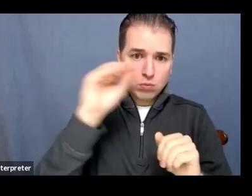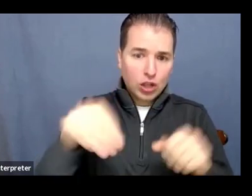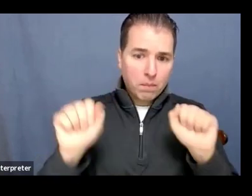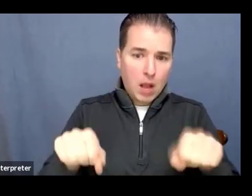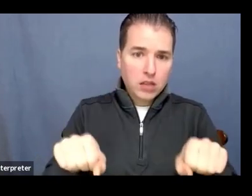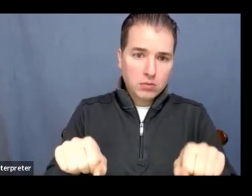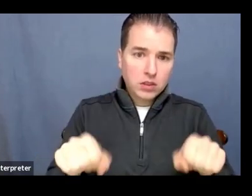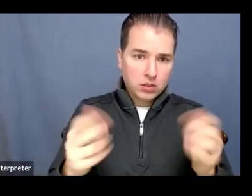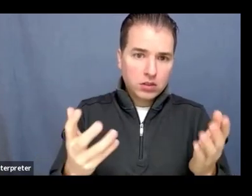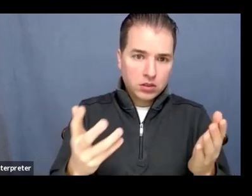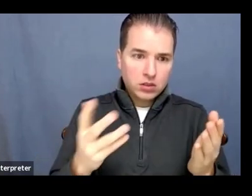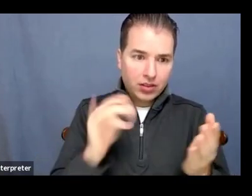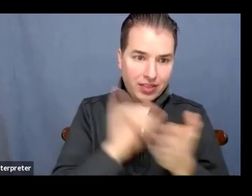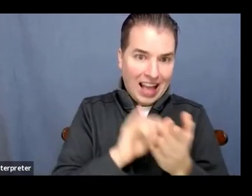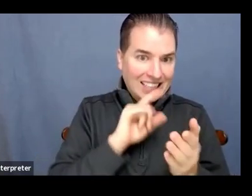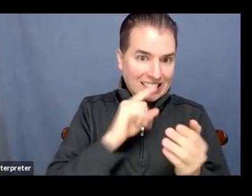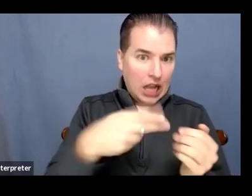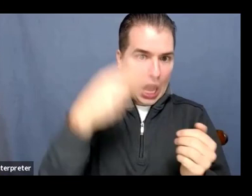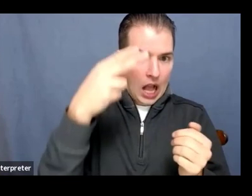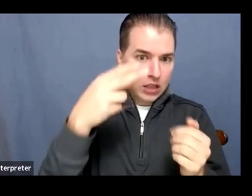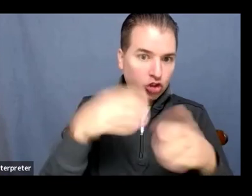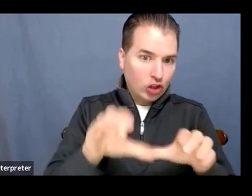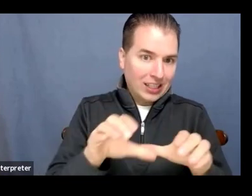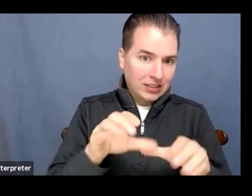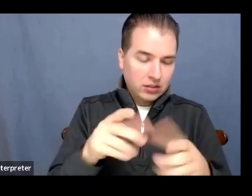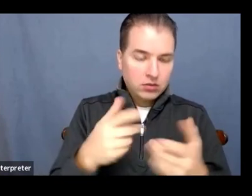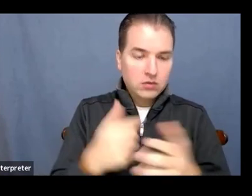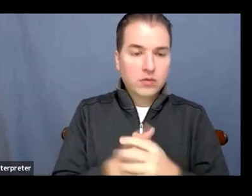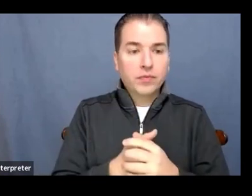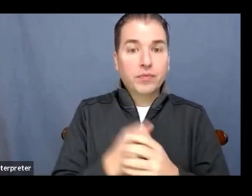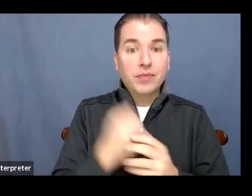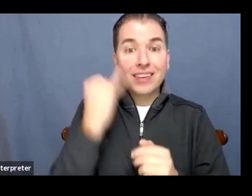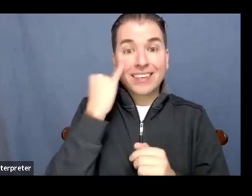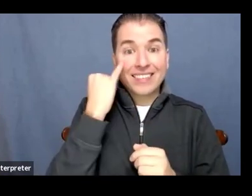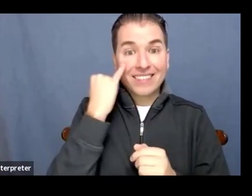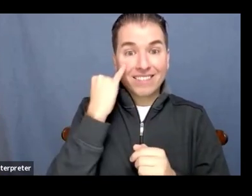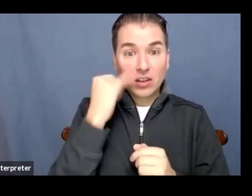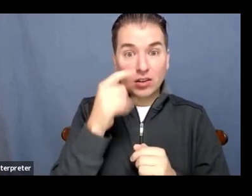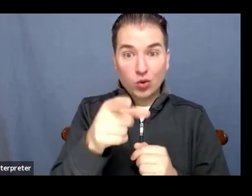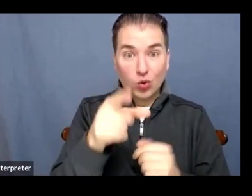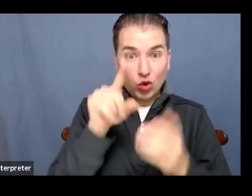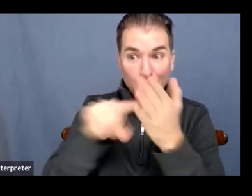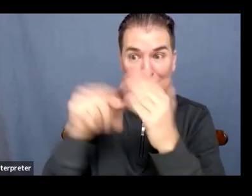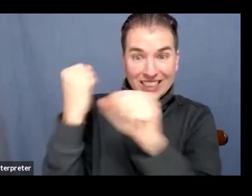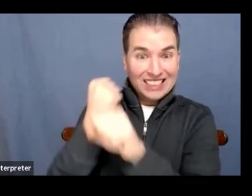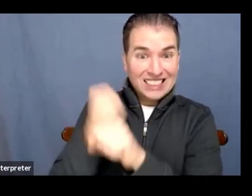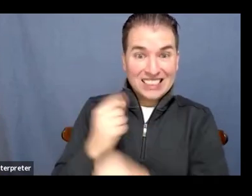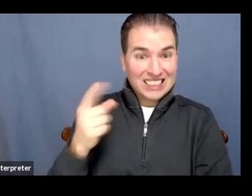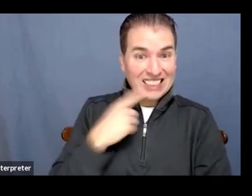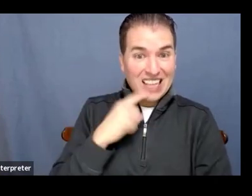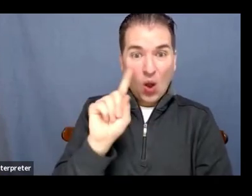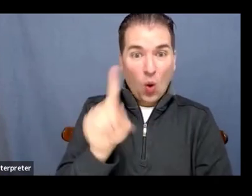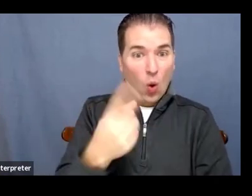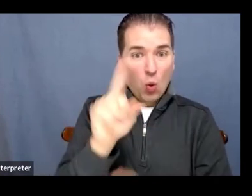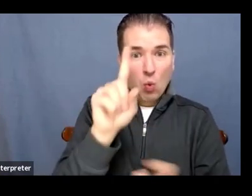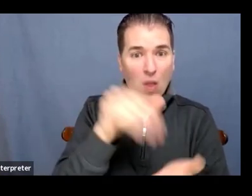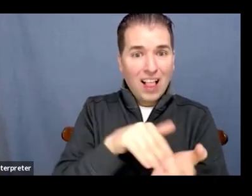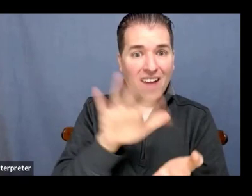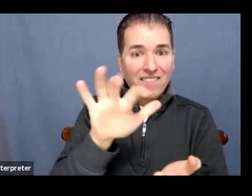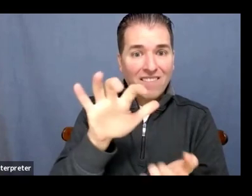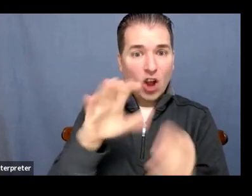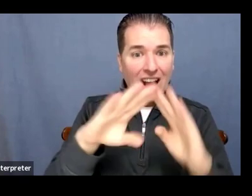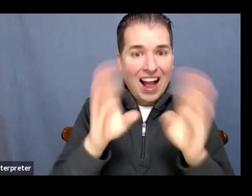probability of achieving my goal. Now, that said, if the research had indicated that there's only 1,500